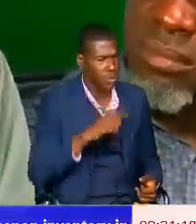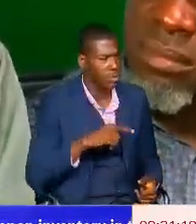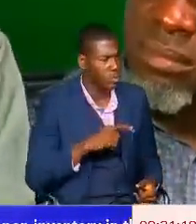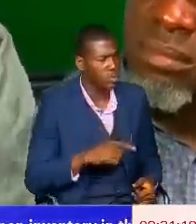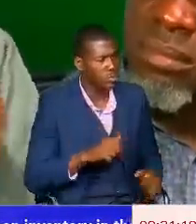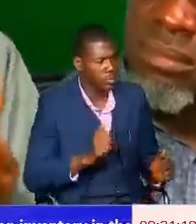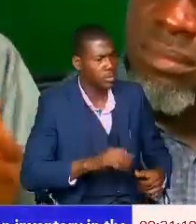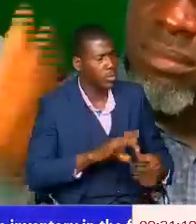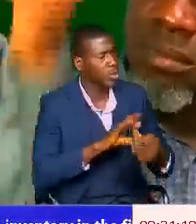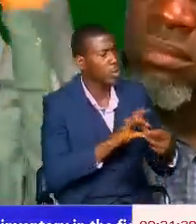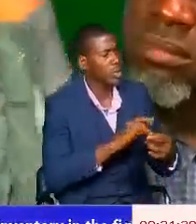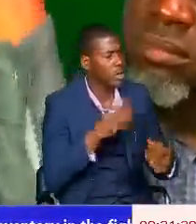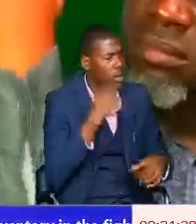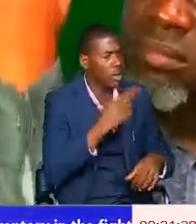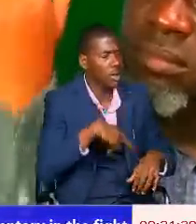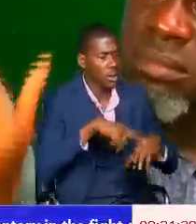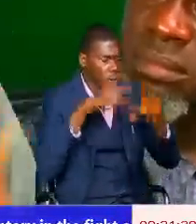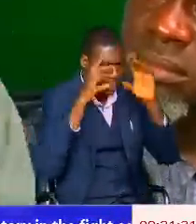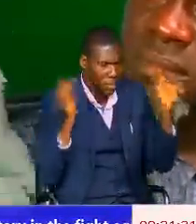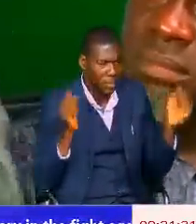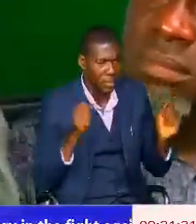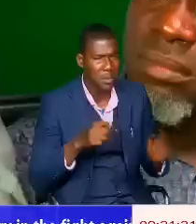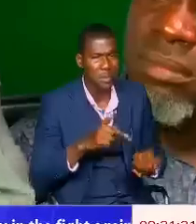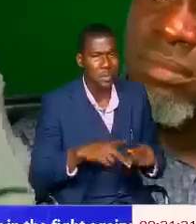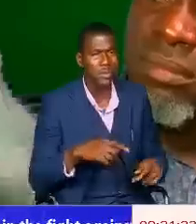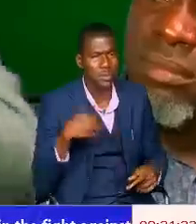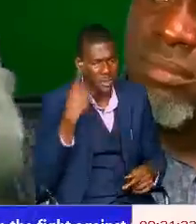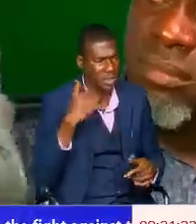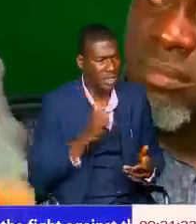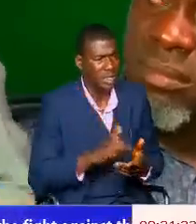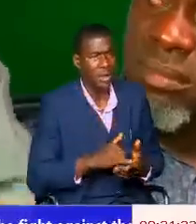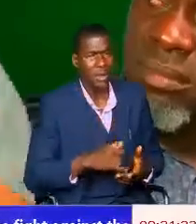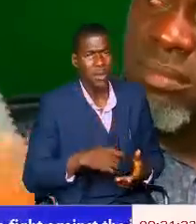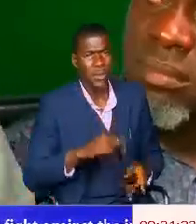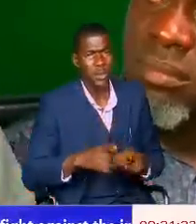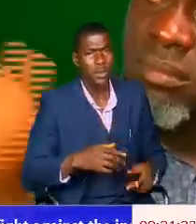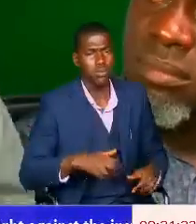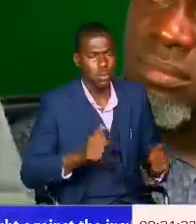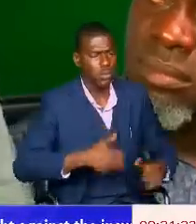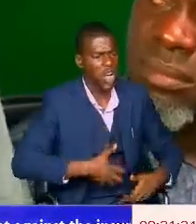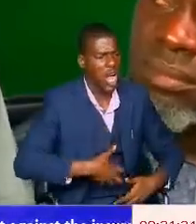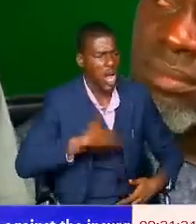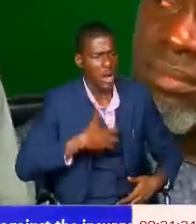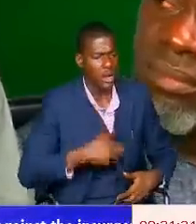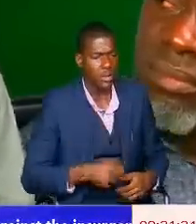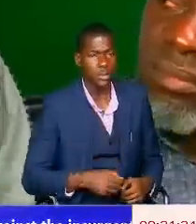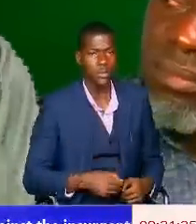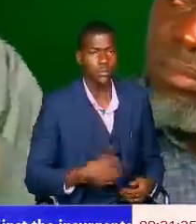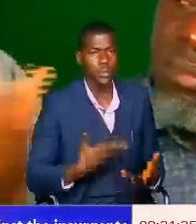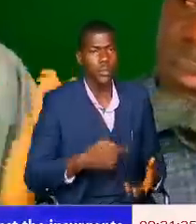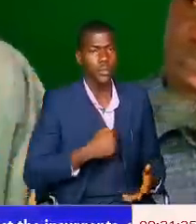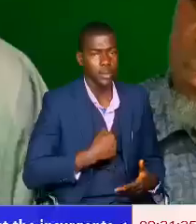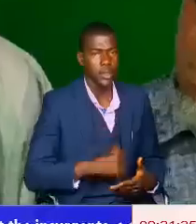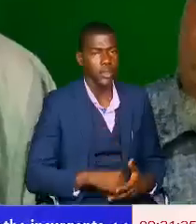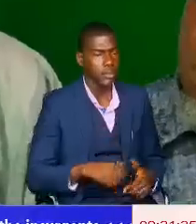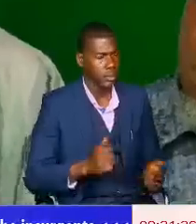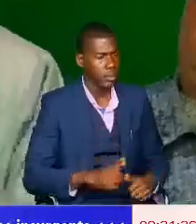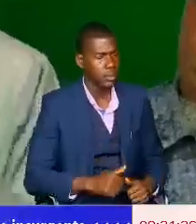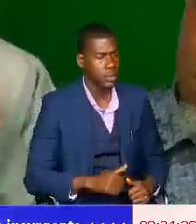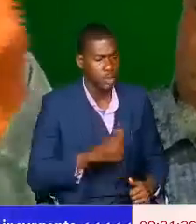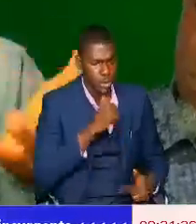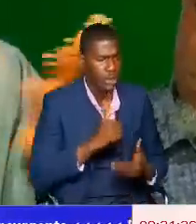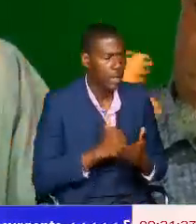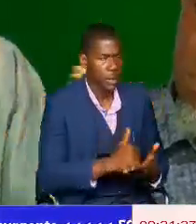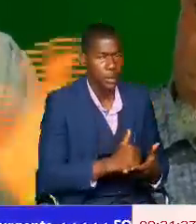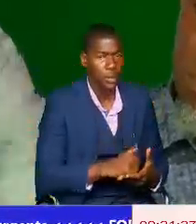ordinary president, you still come meet them. Those people begin to first say, first where would they help? You say nobody they help. Okay, since I'll not be anybody where they help you, make a better sit down. You know,